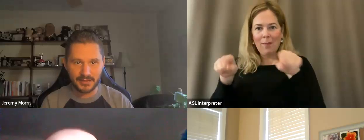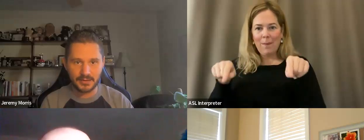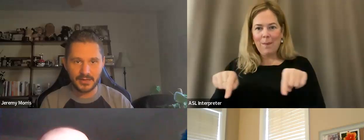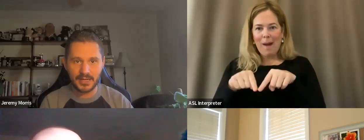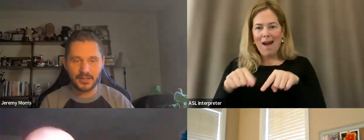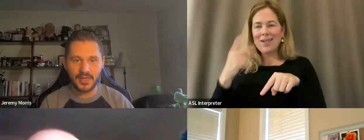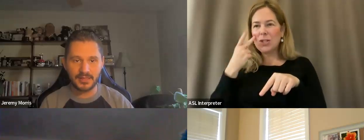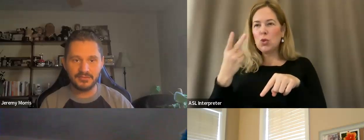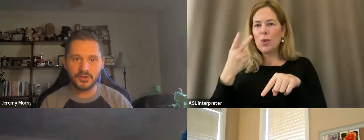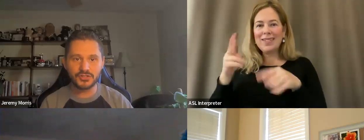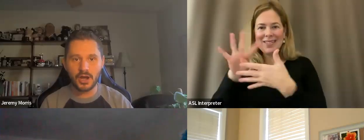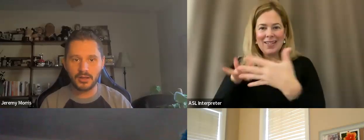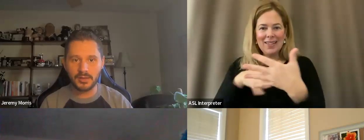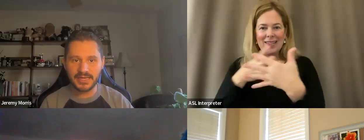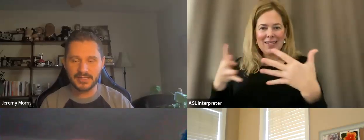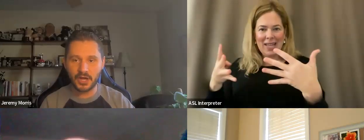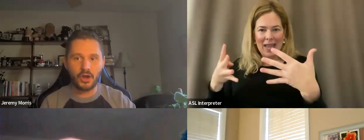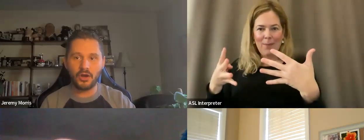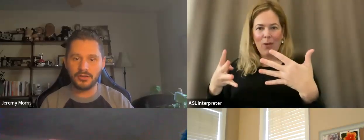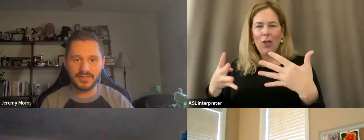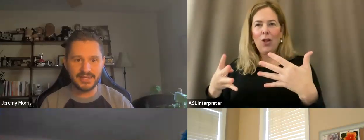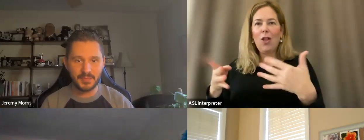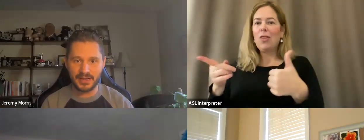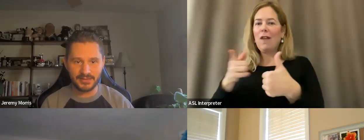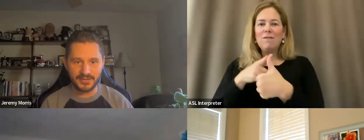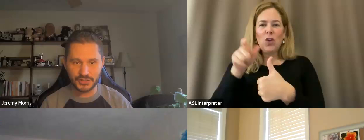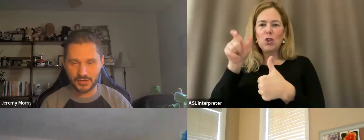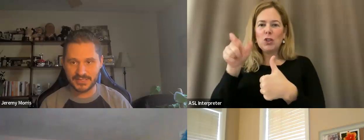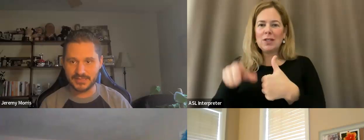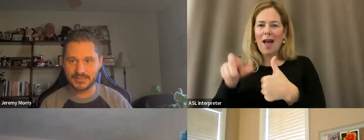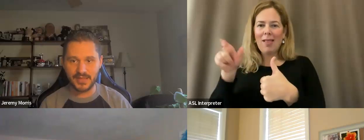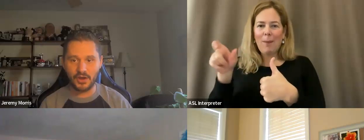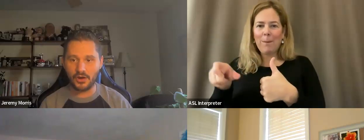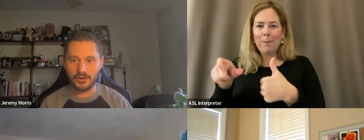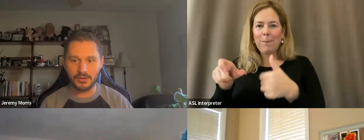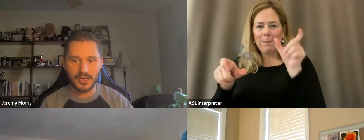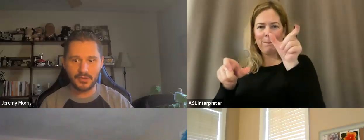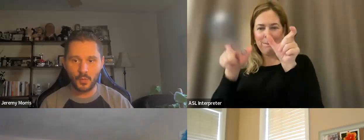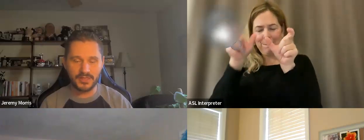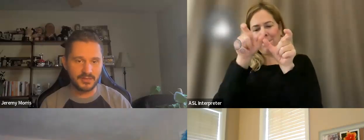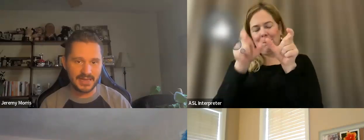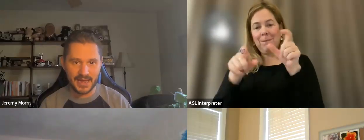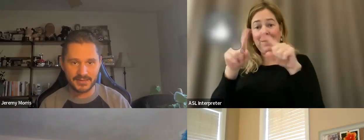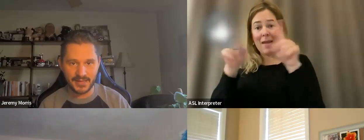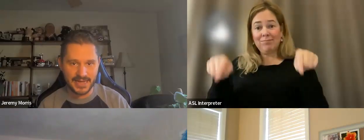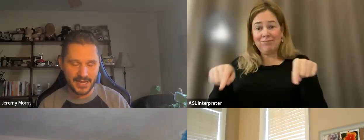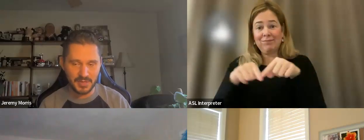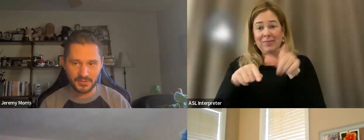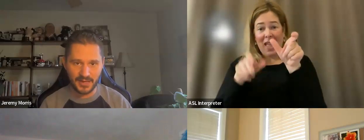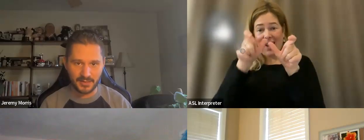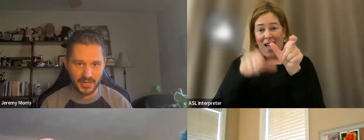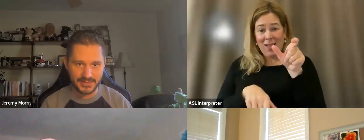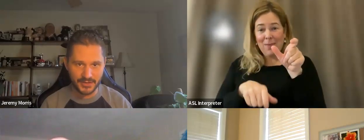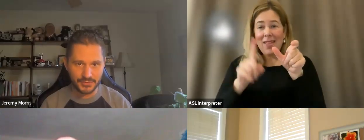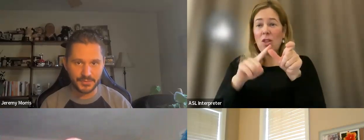state plan that the first column is all of the independent living services that are within the act that can